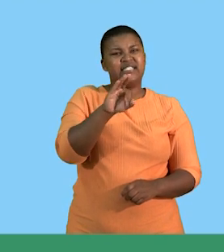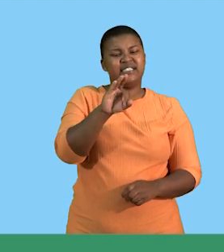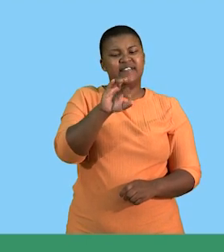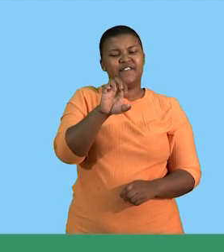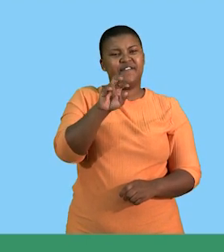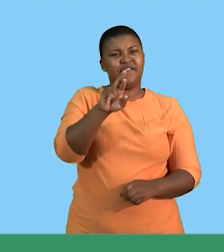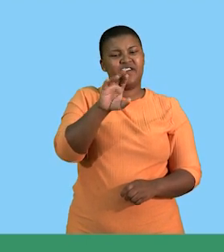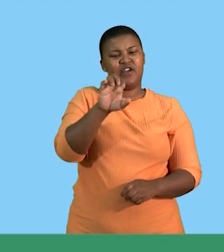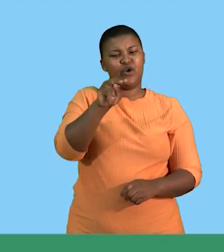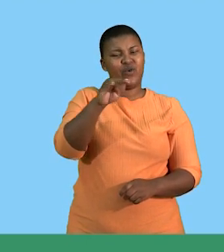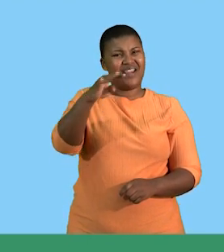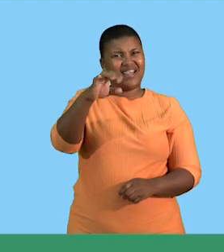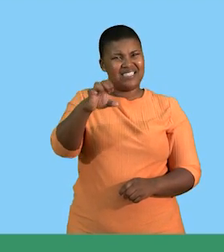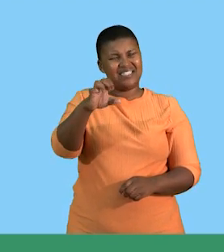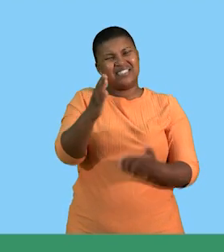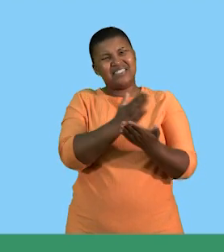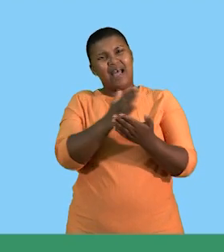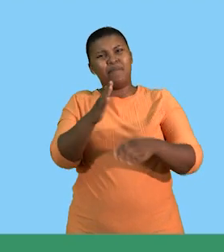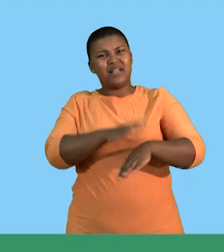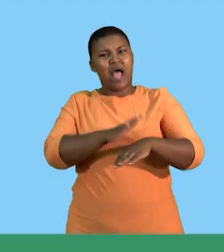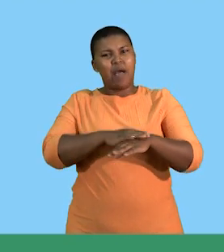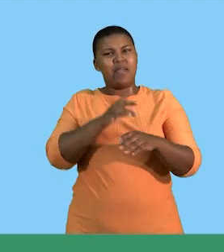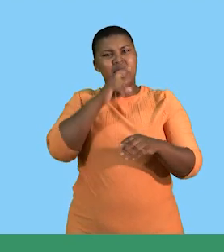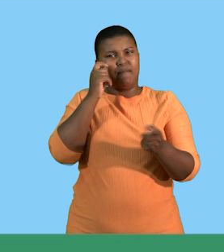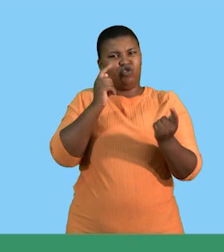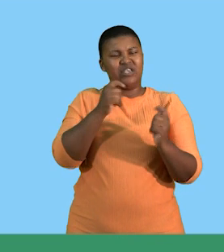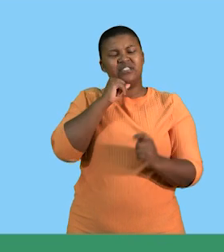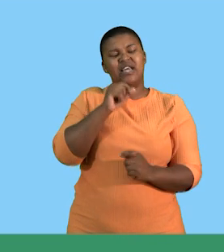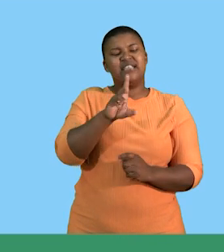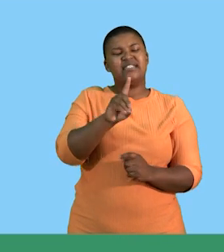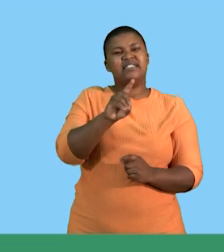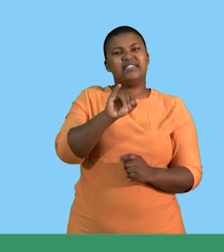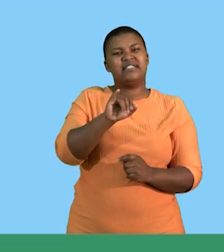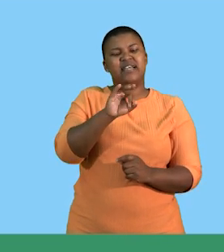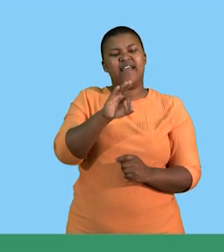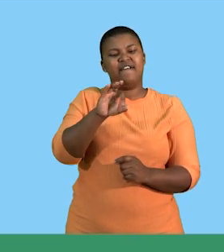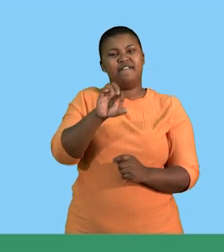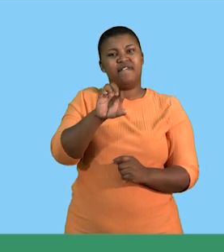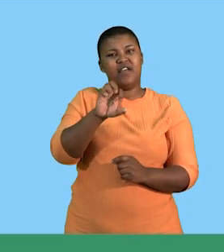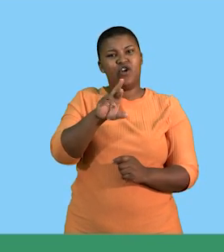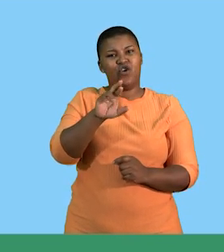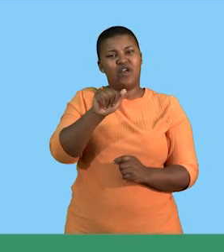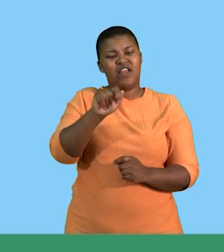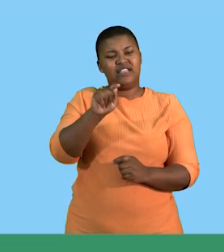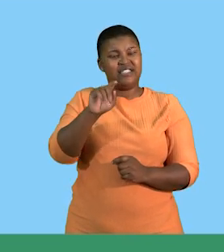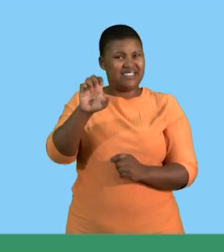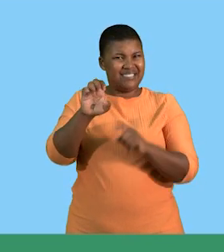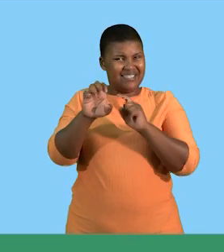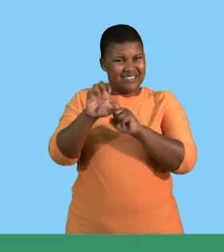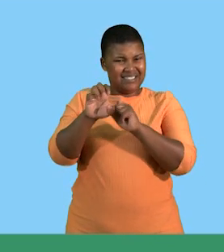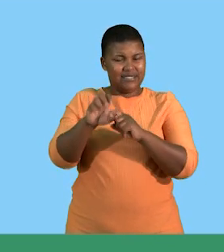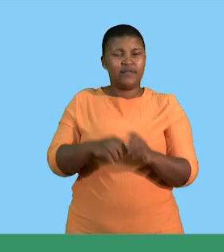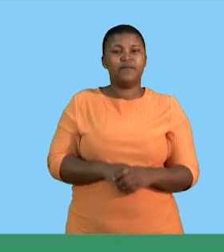differentiate. It means only that you have to discuss the difference between quality control and quality assurance.